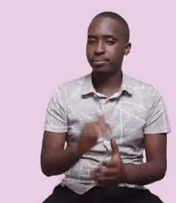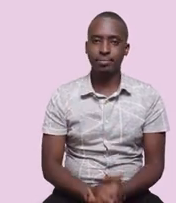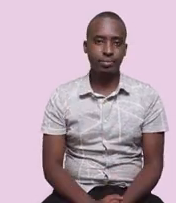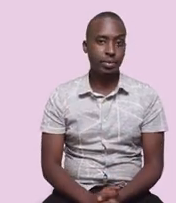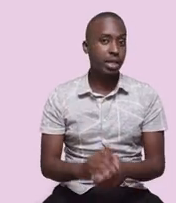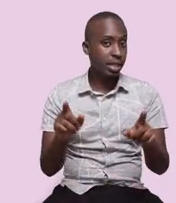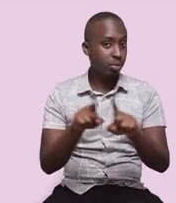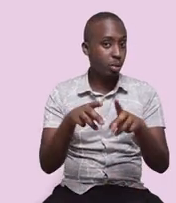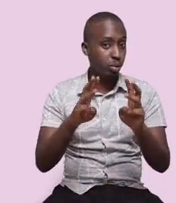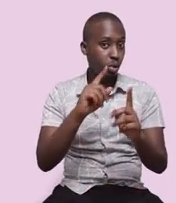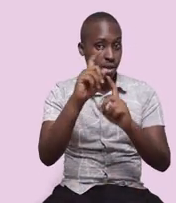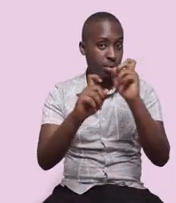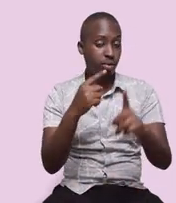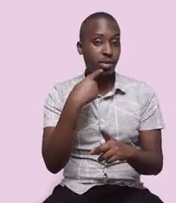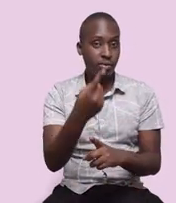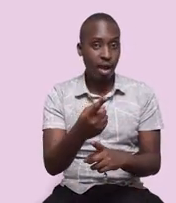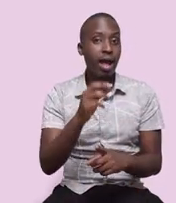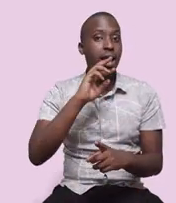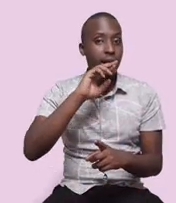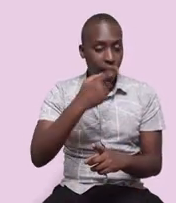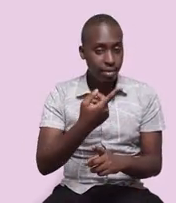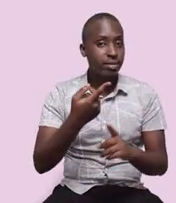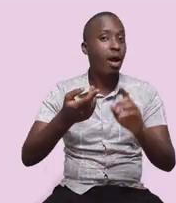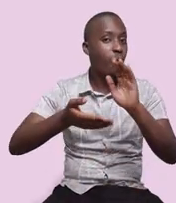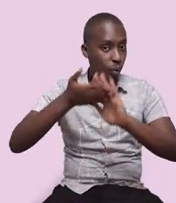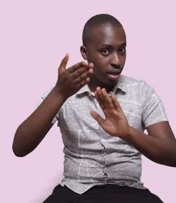As the question here, the title,